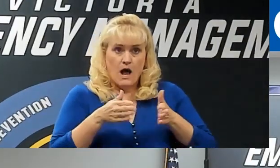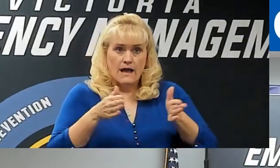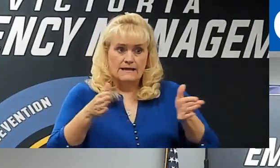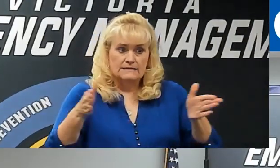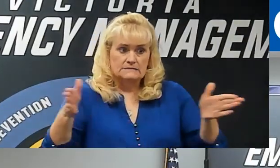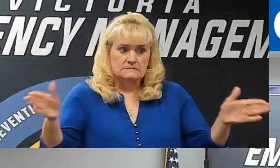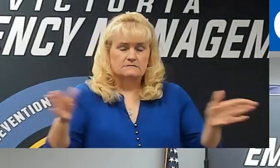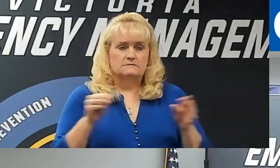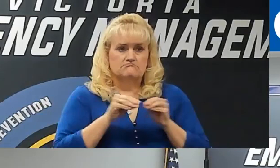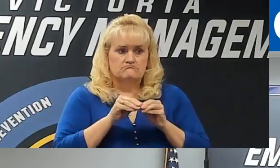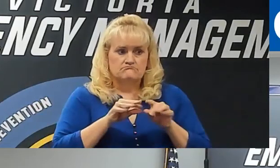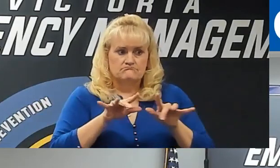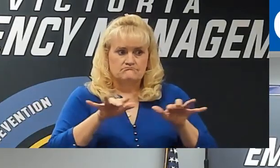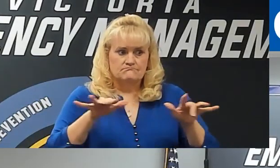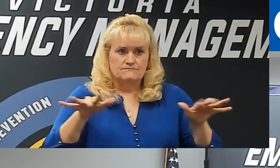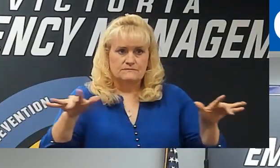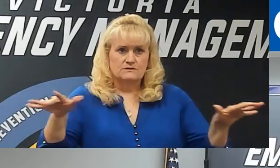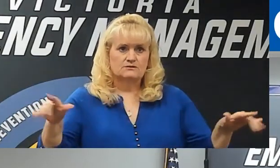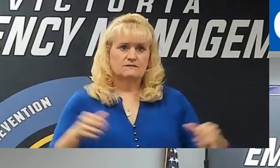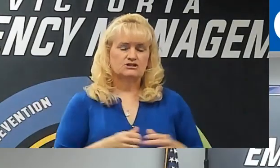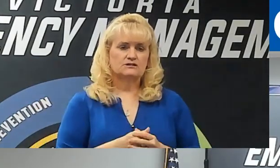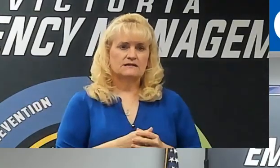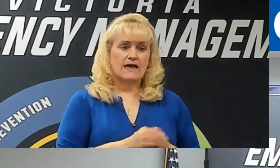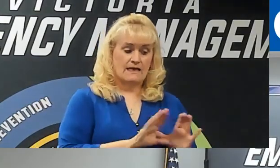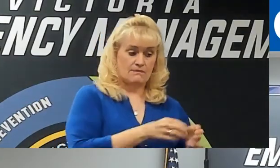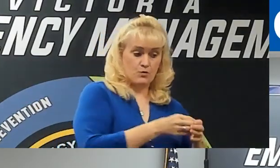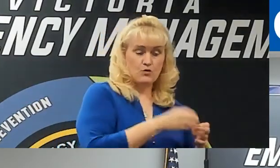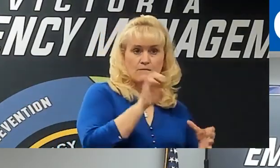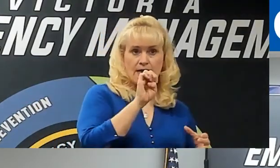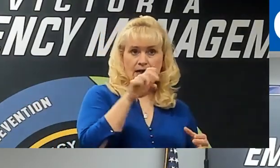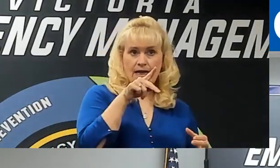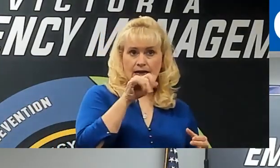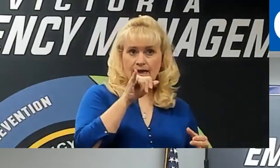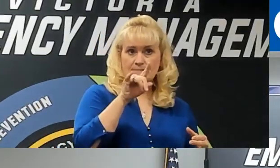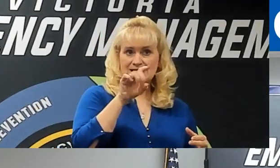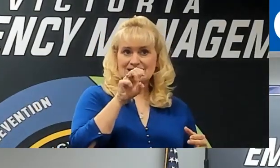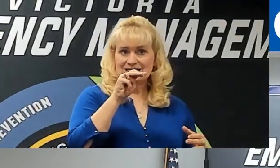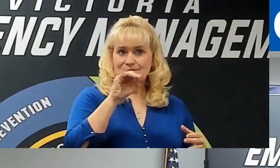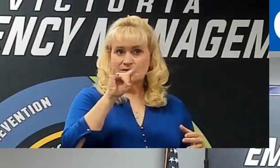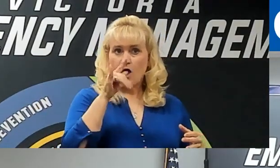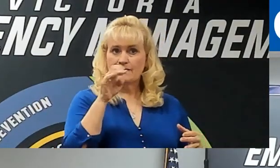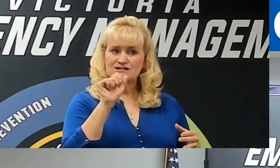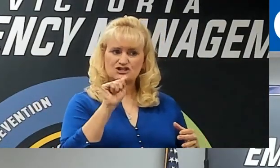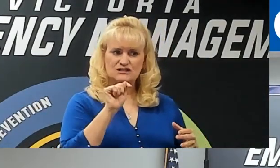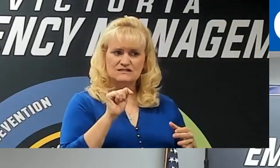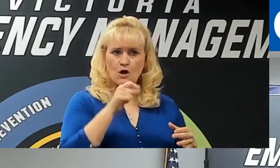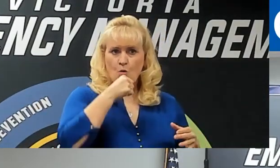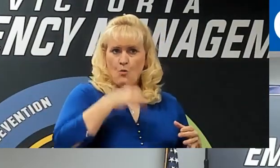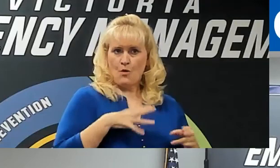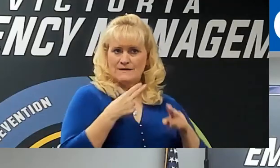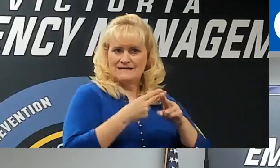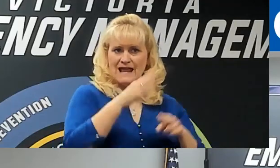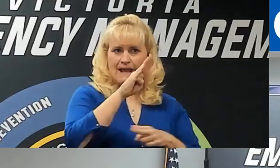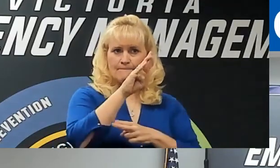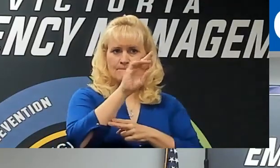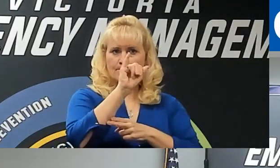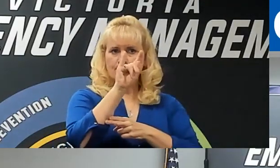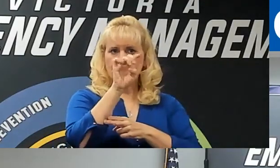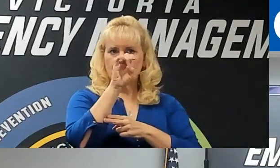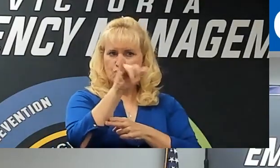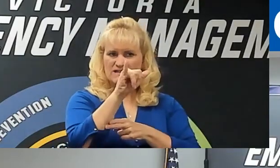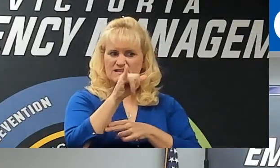you something that one of the that an epidemiologist, well, it was Brittany. She's real smart. So she and I have talked about this,